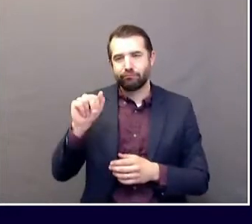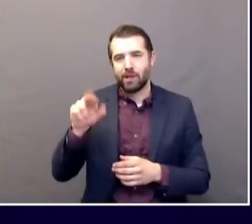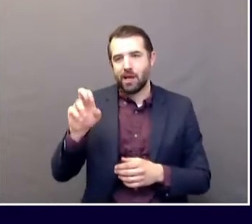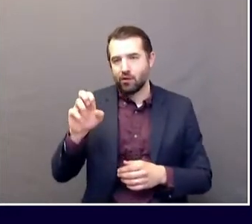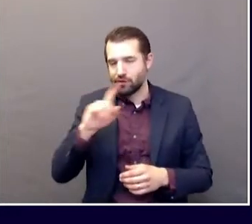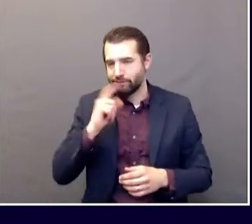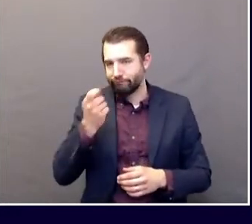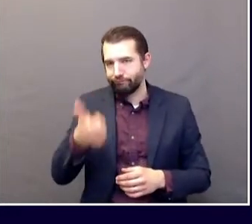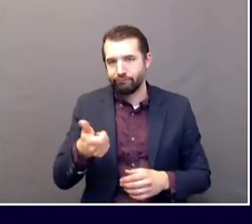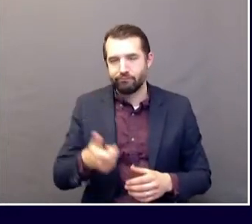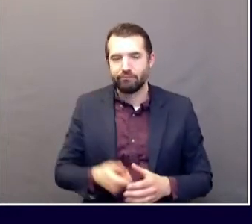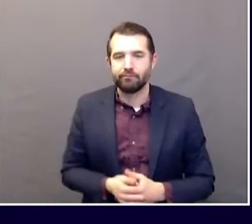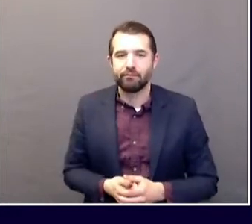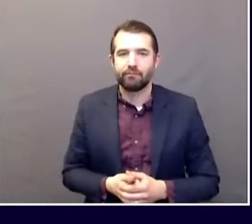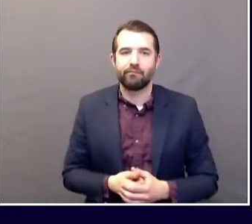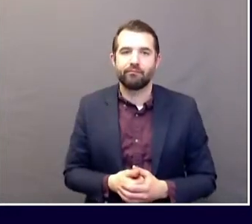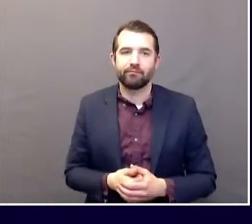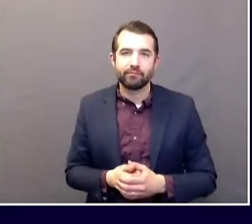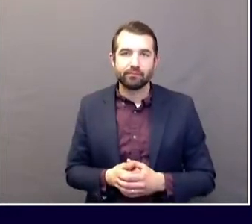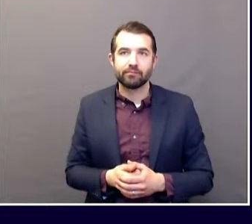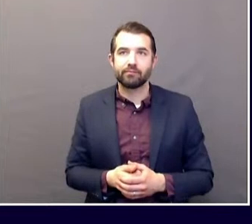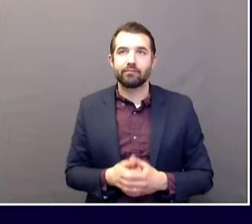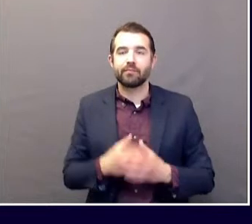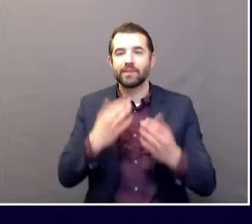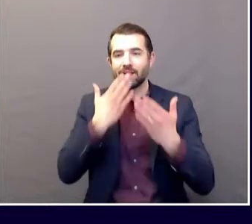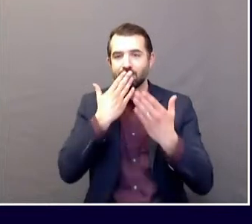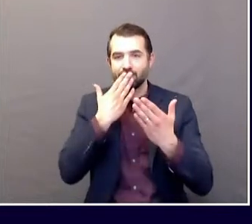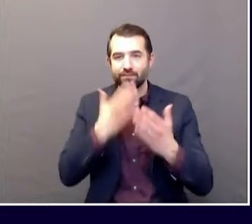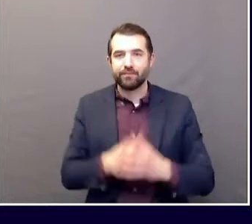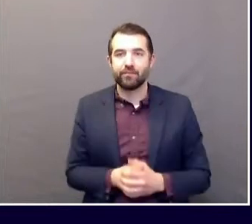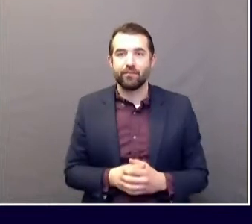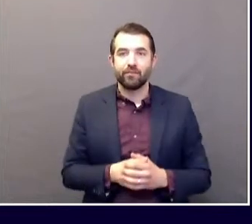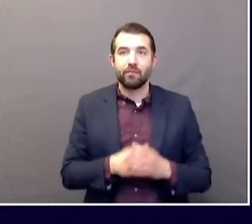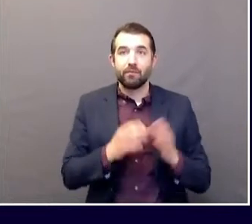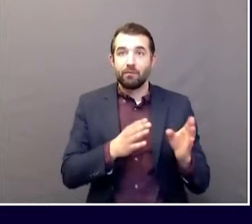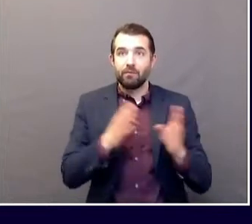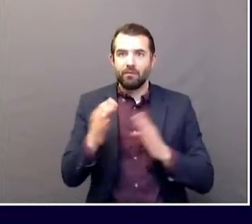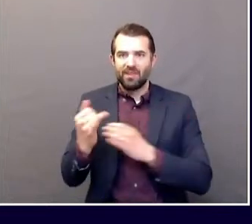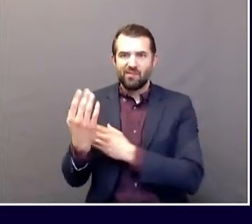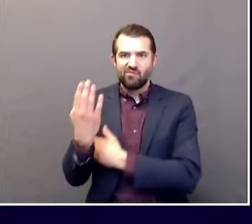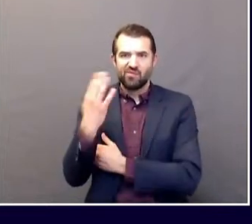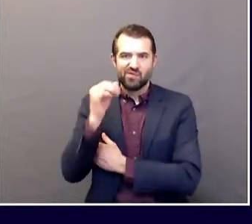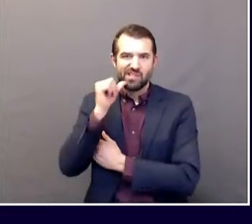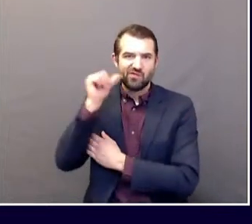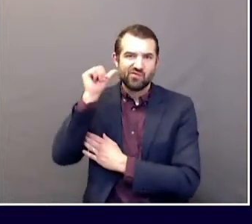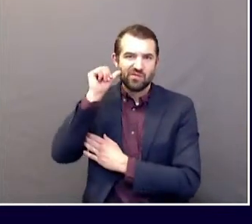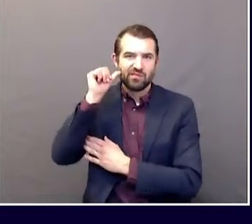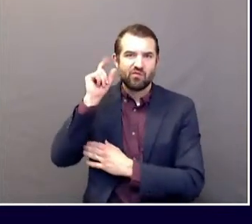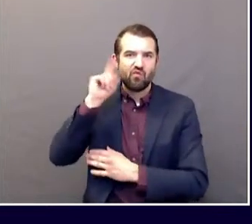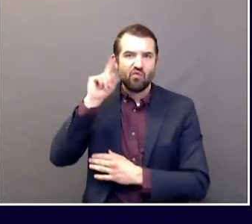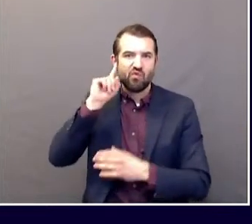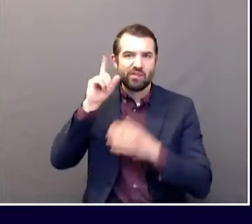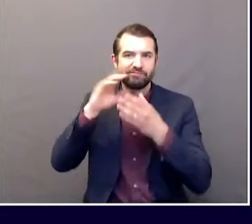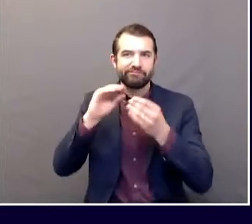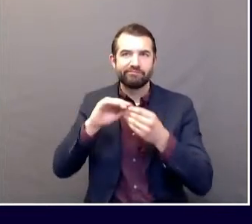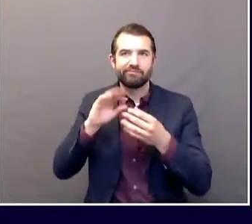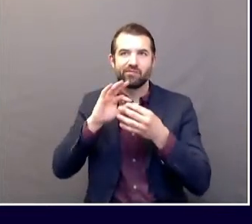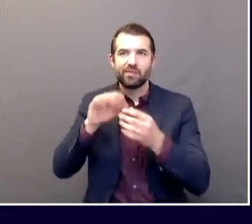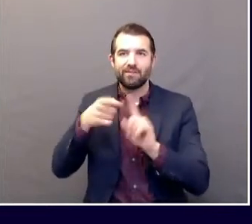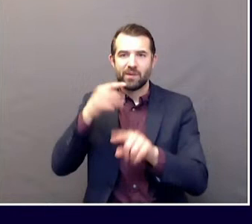broader, but there was a story out of Massachusetts today or yesterday that involved what they call the buddy system. And this is